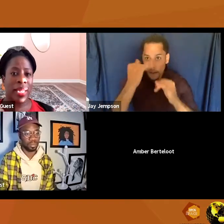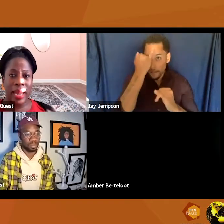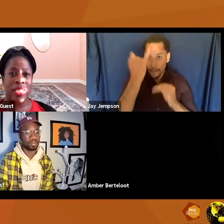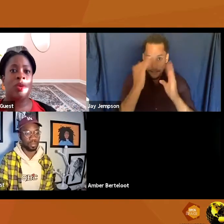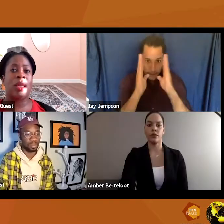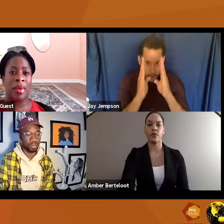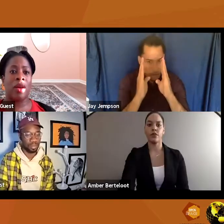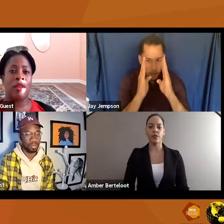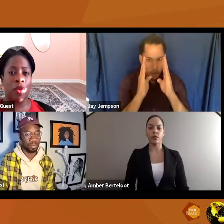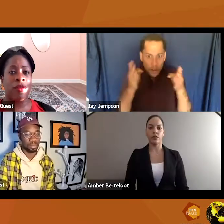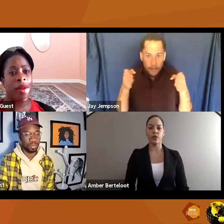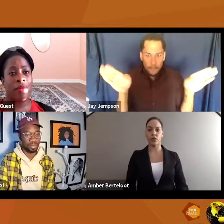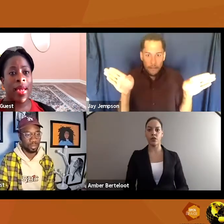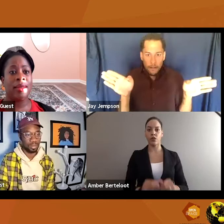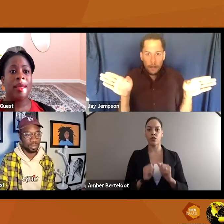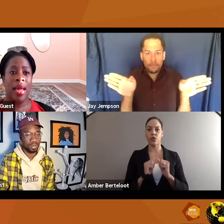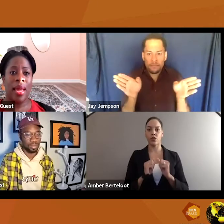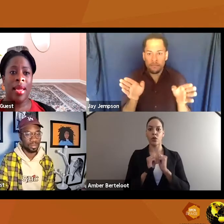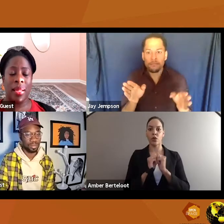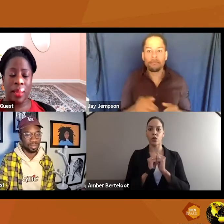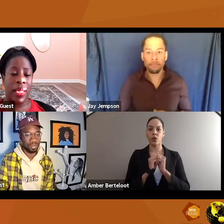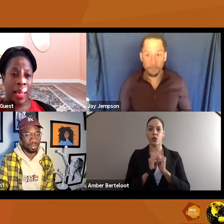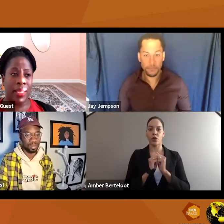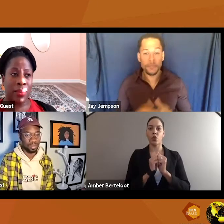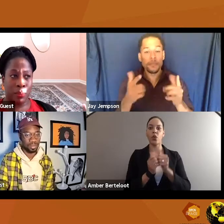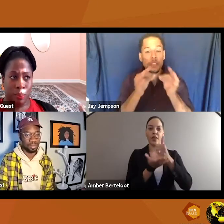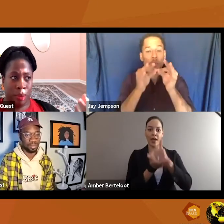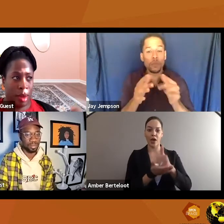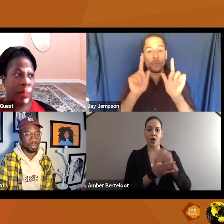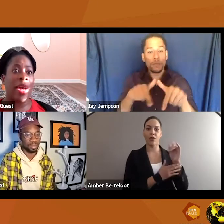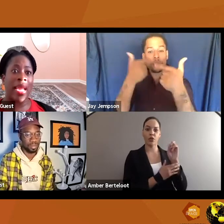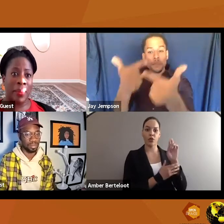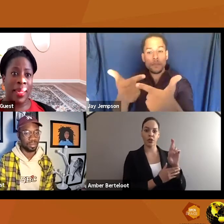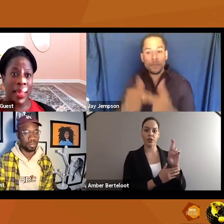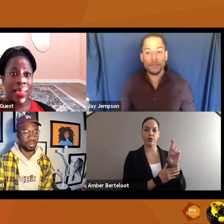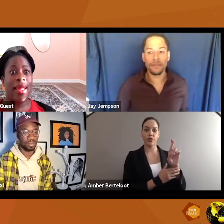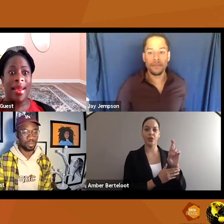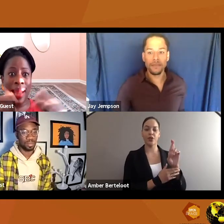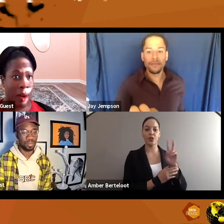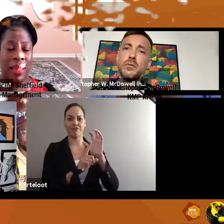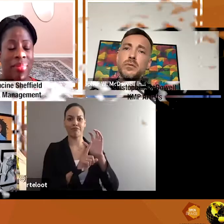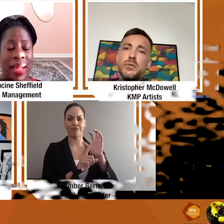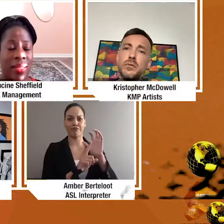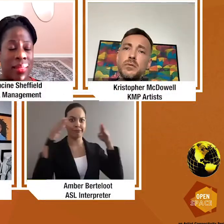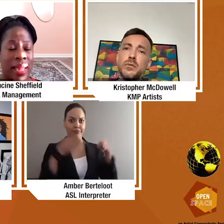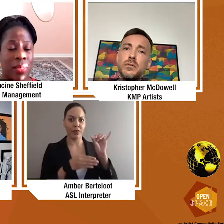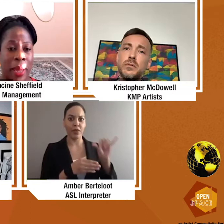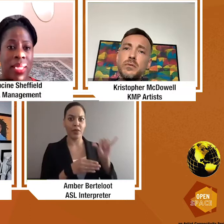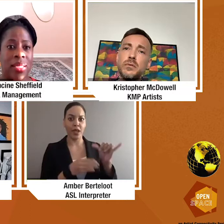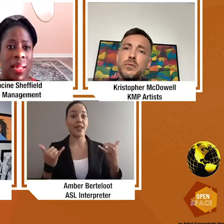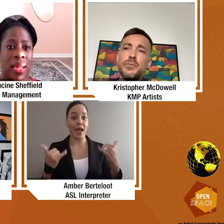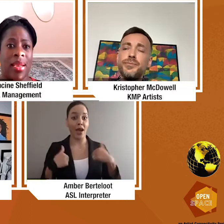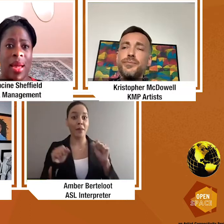You know, he has really been on the forefront of that, and he has invited me in, and now I'm able to